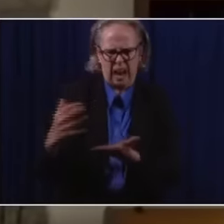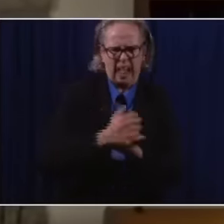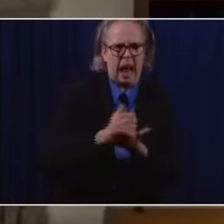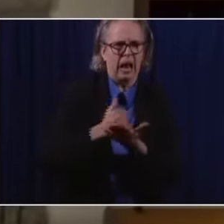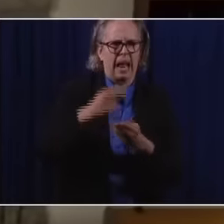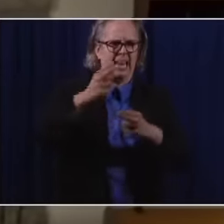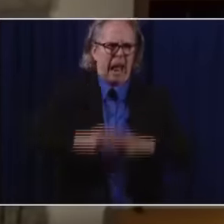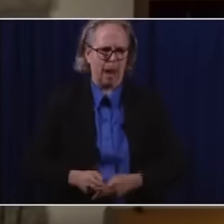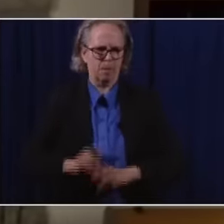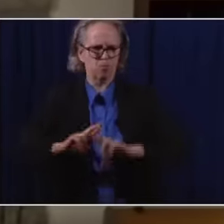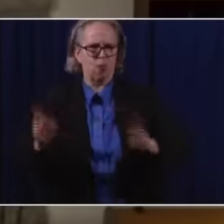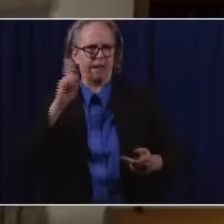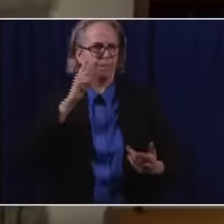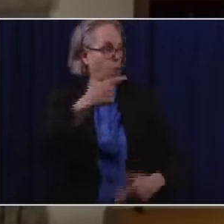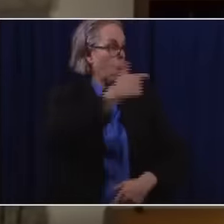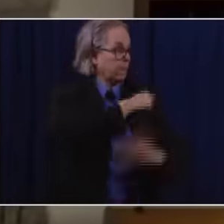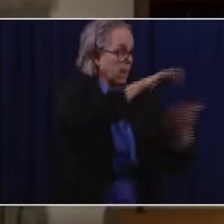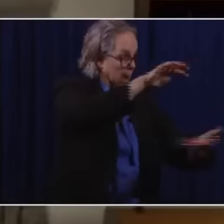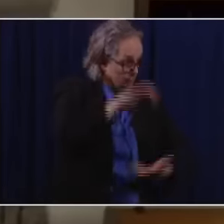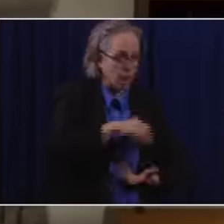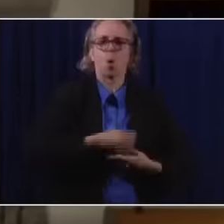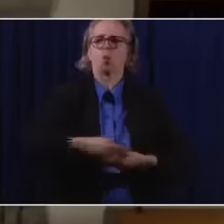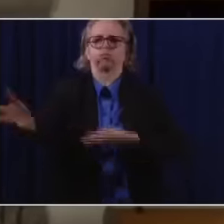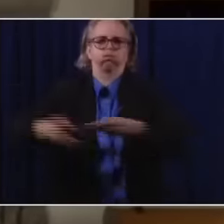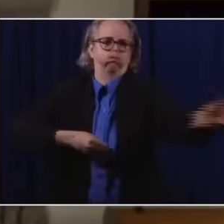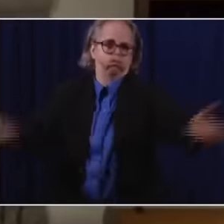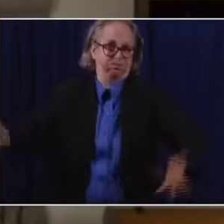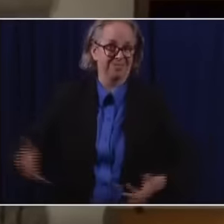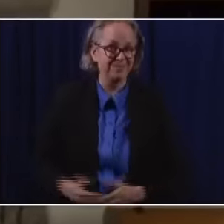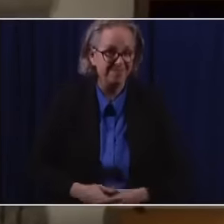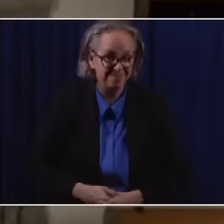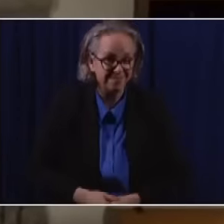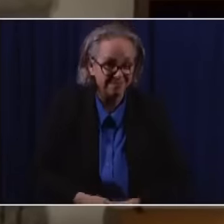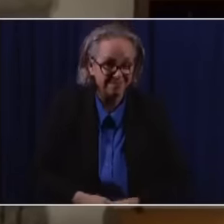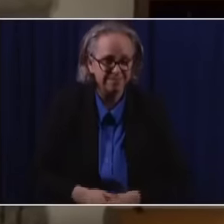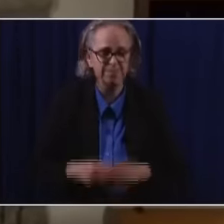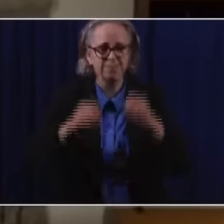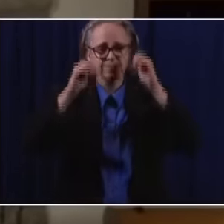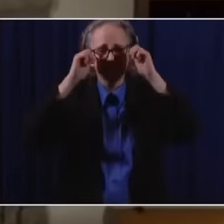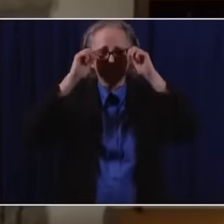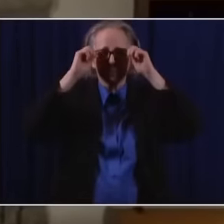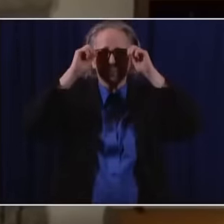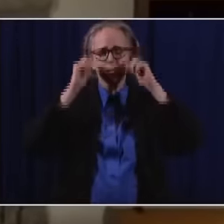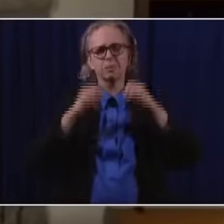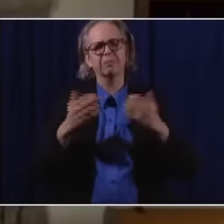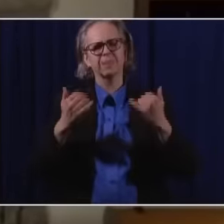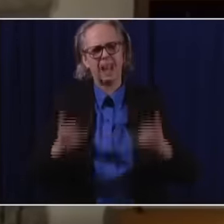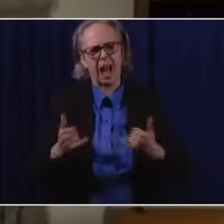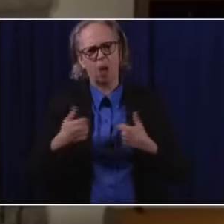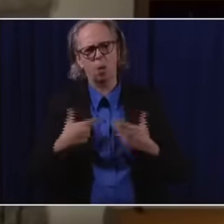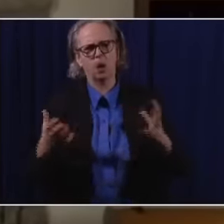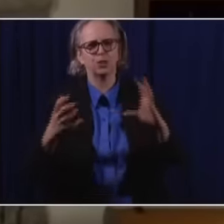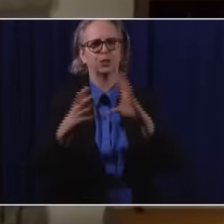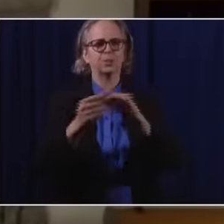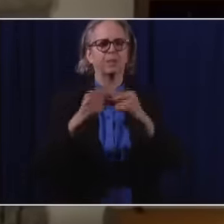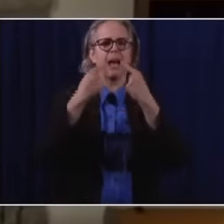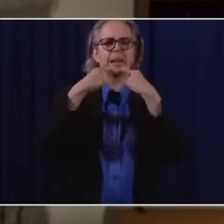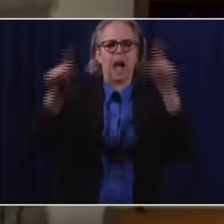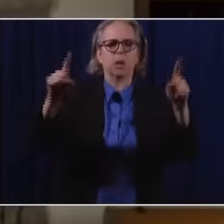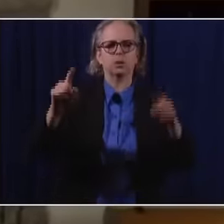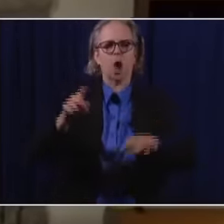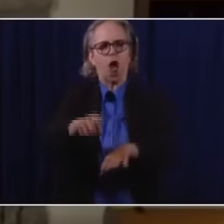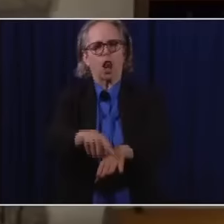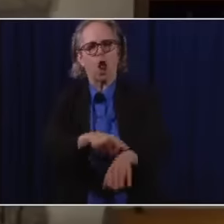Also, something that's going up online today that we are announcing that our long-term care facility dashboard is going live.